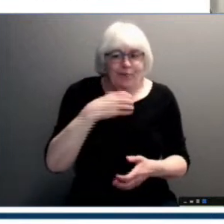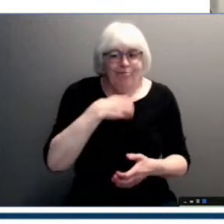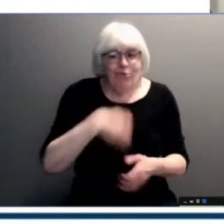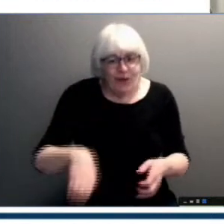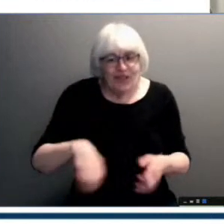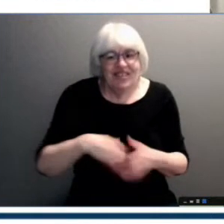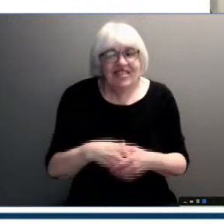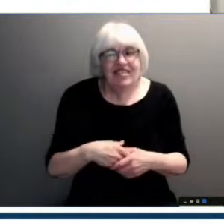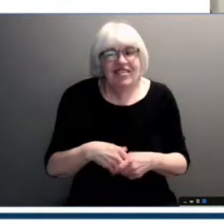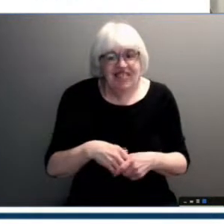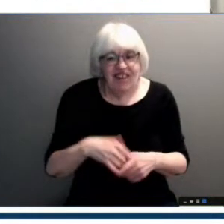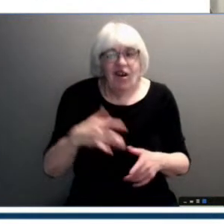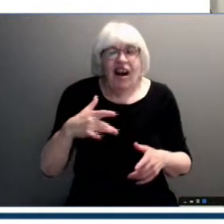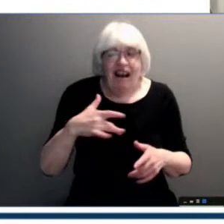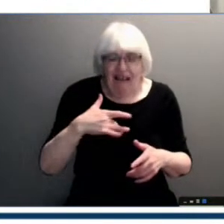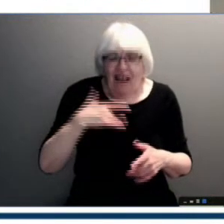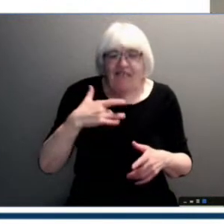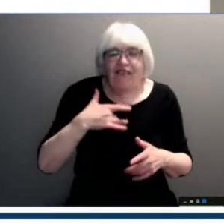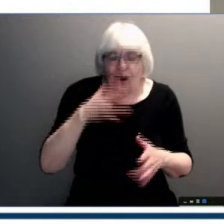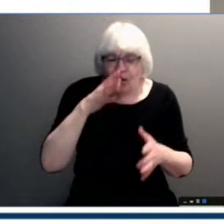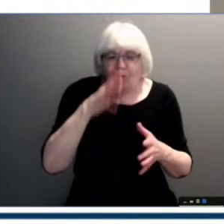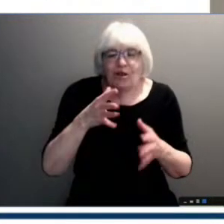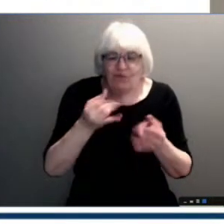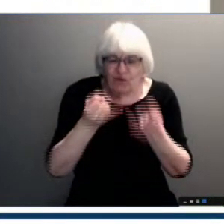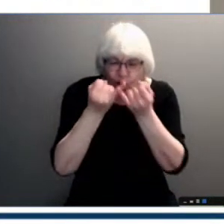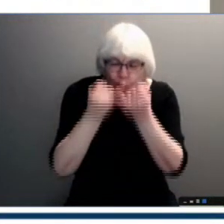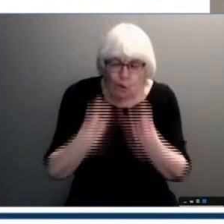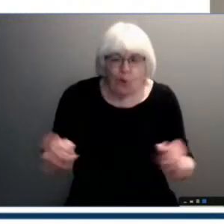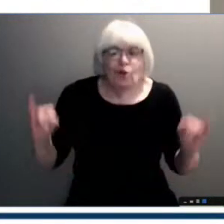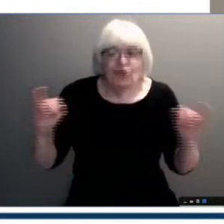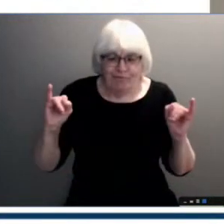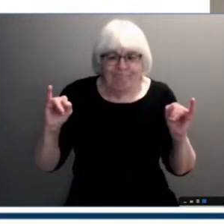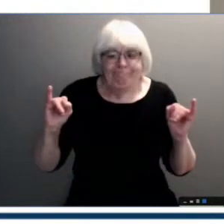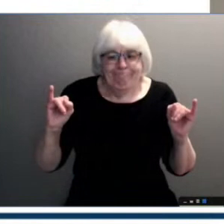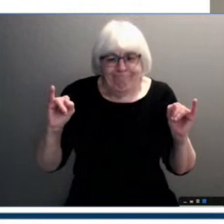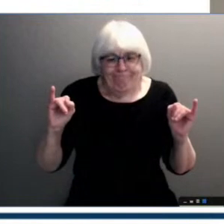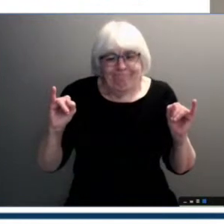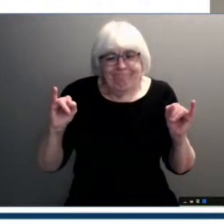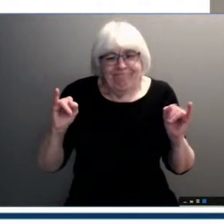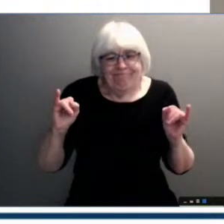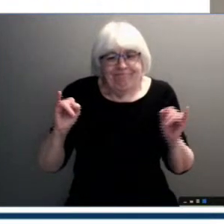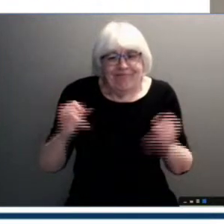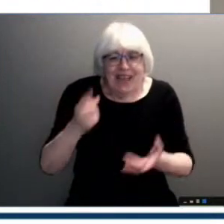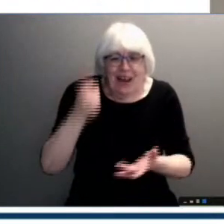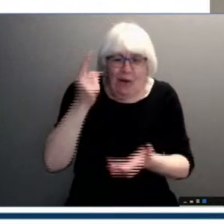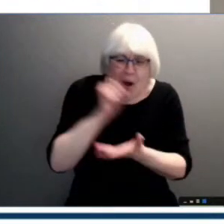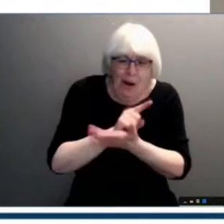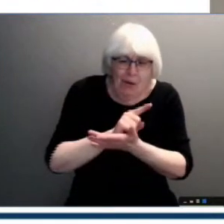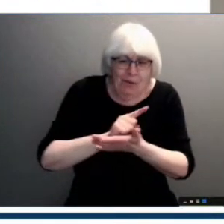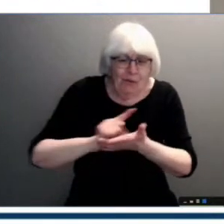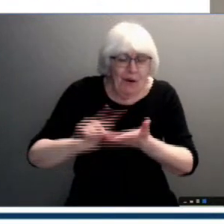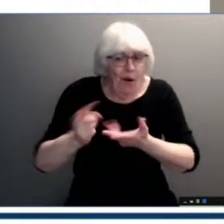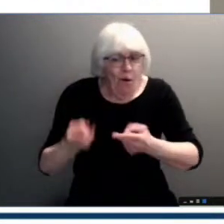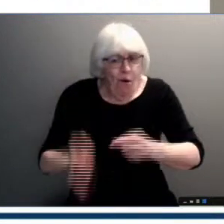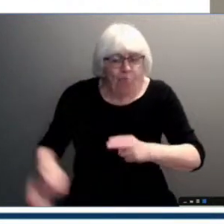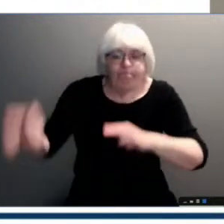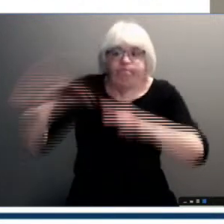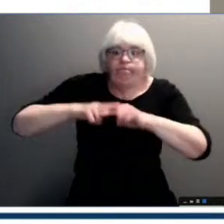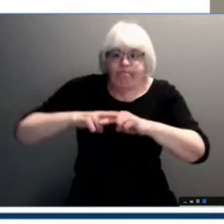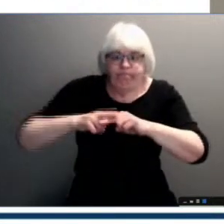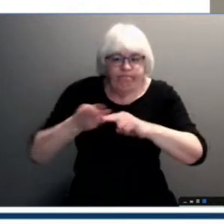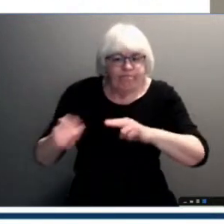and unfortunately, they are. We've had a week of record high case numbers. People are worried, and I understand